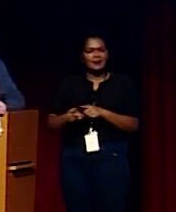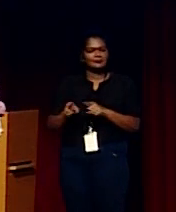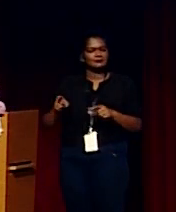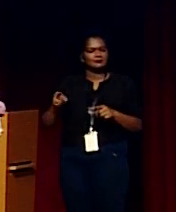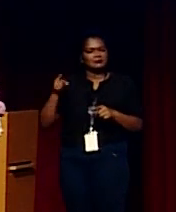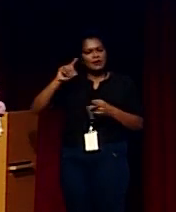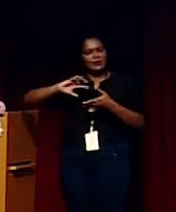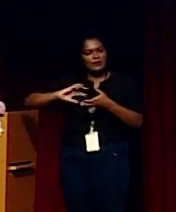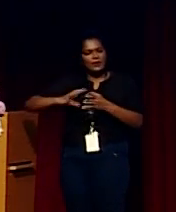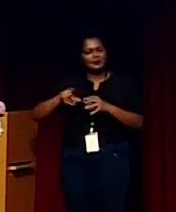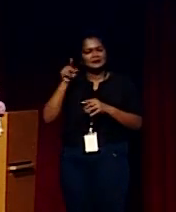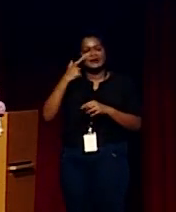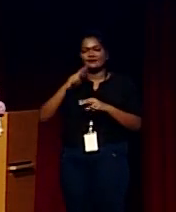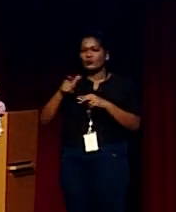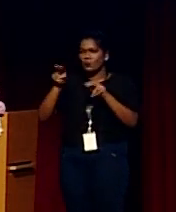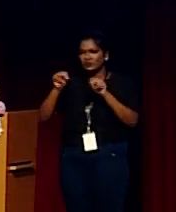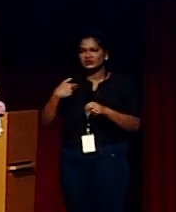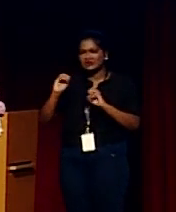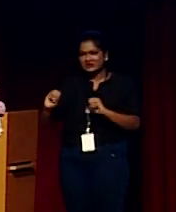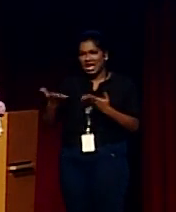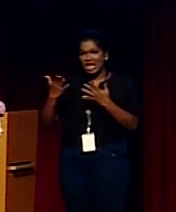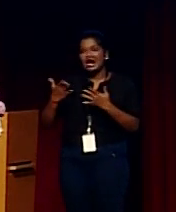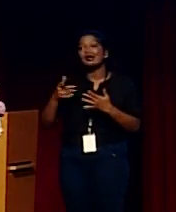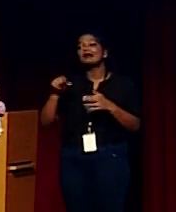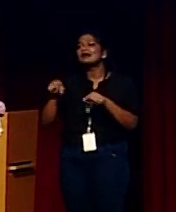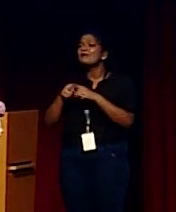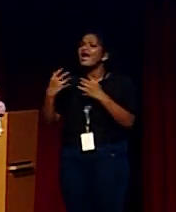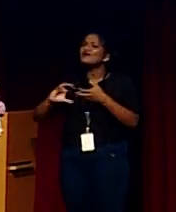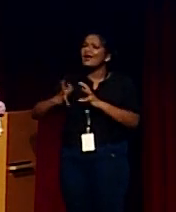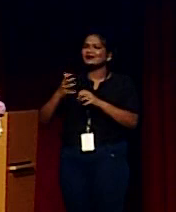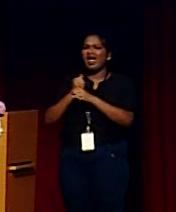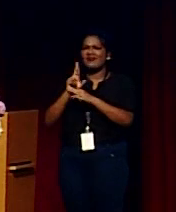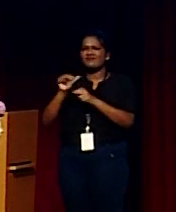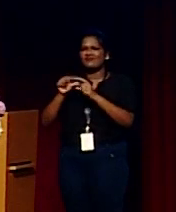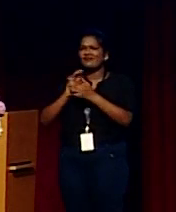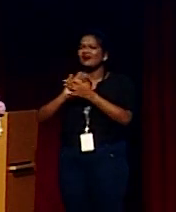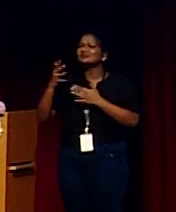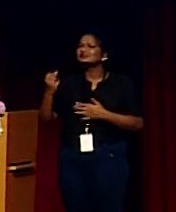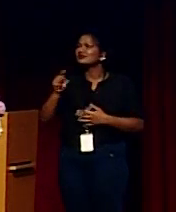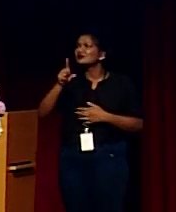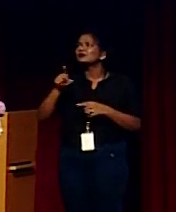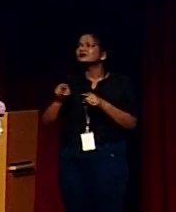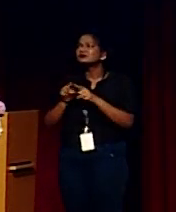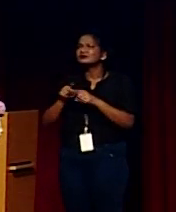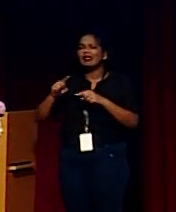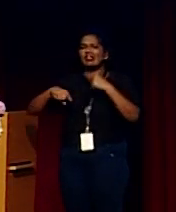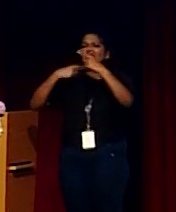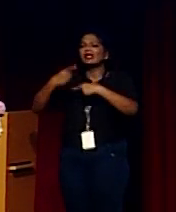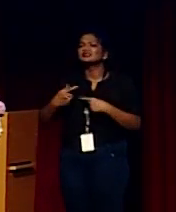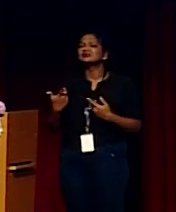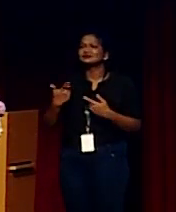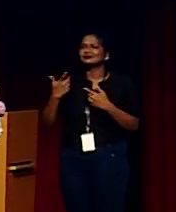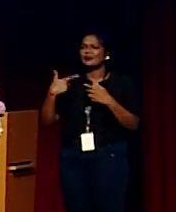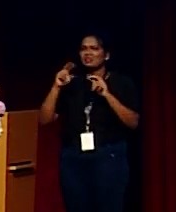ginormous inference rule. It's practically a diagram. It's practically a graphic which we have on the page, which obviously brings me to my next subject.